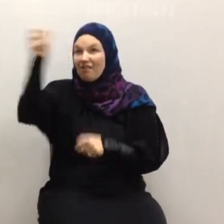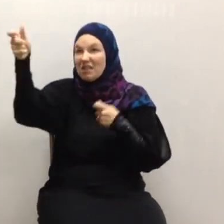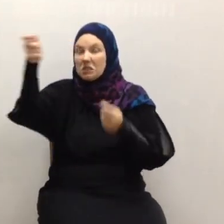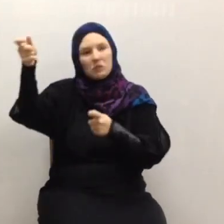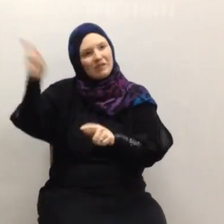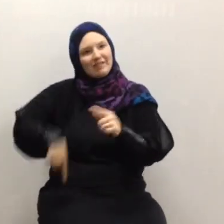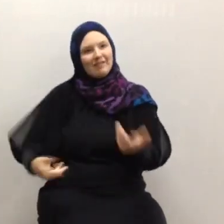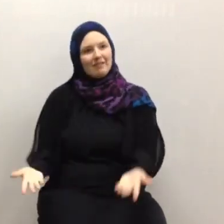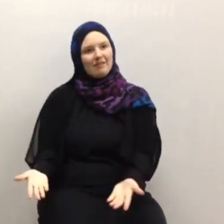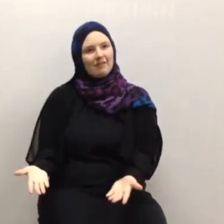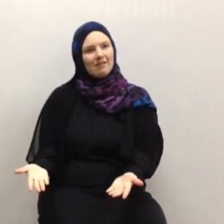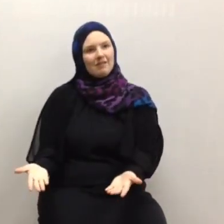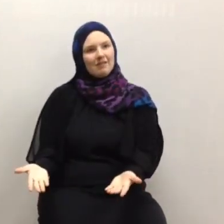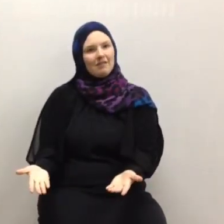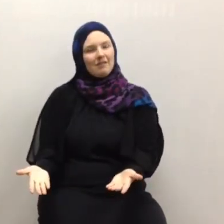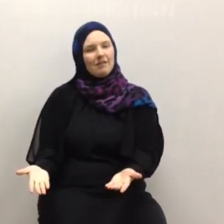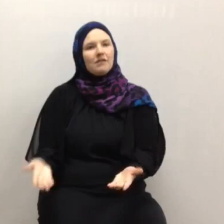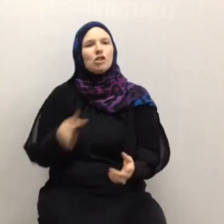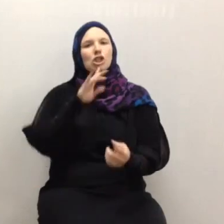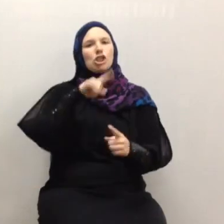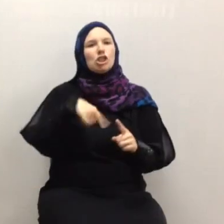war between Persia and Rome.